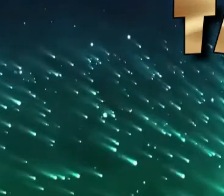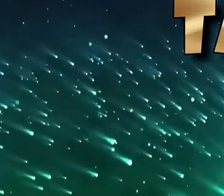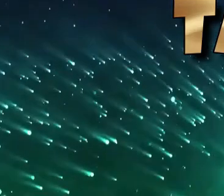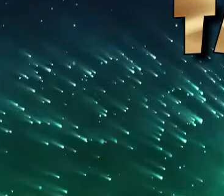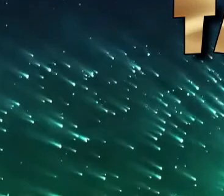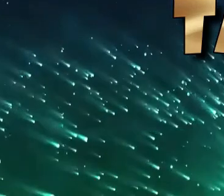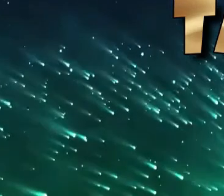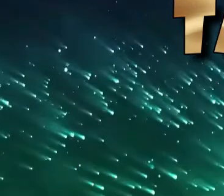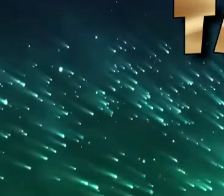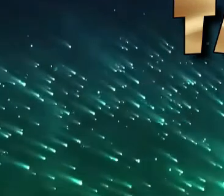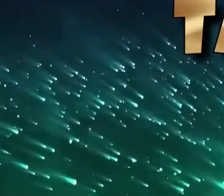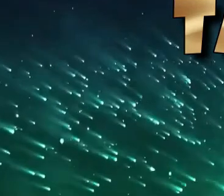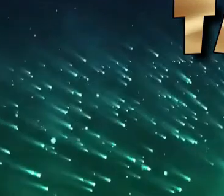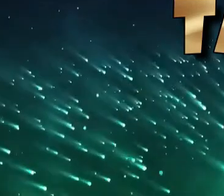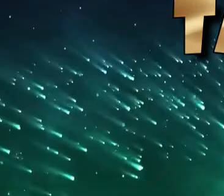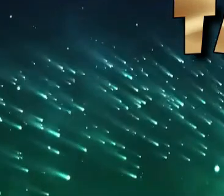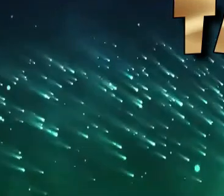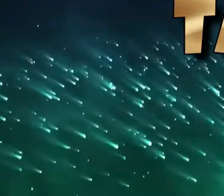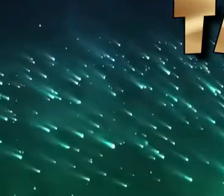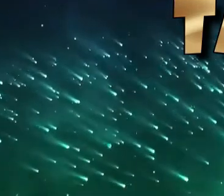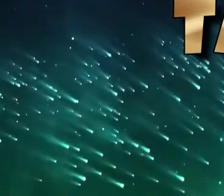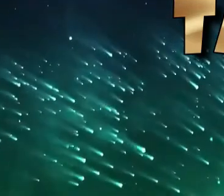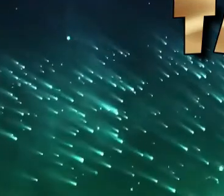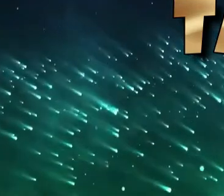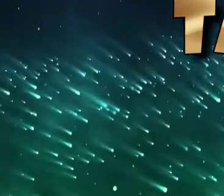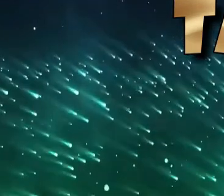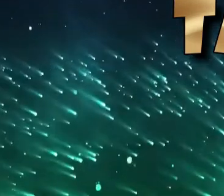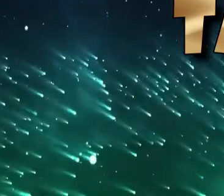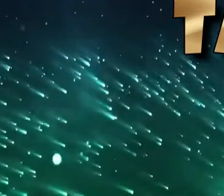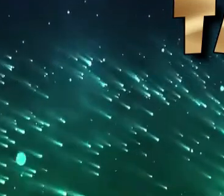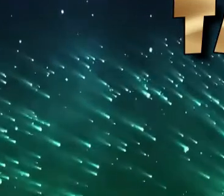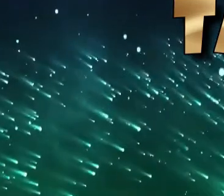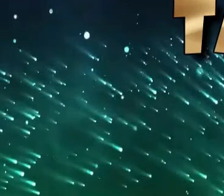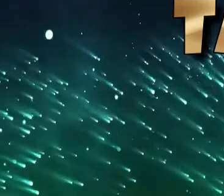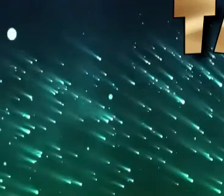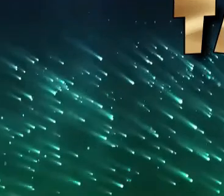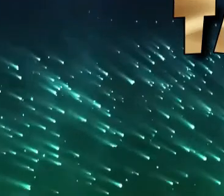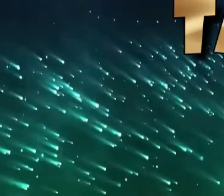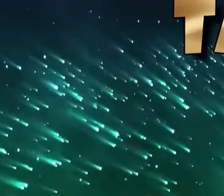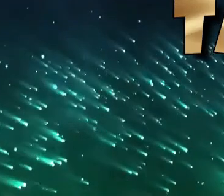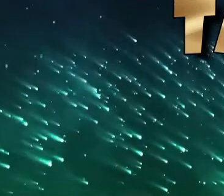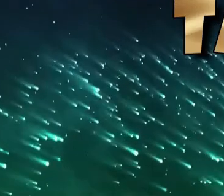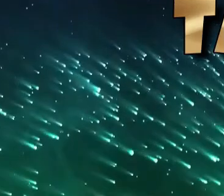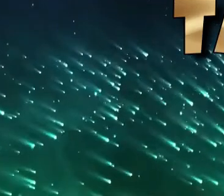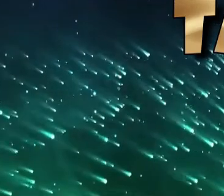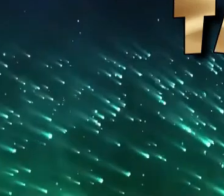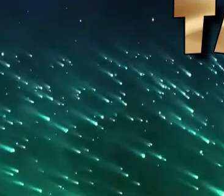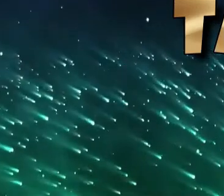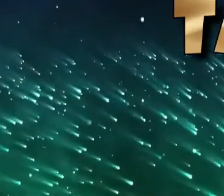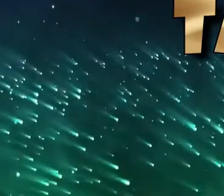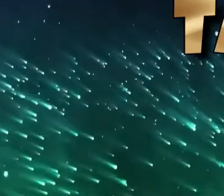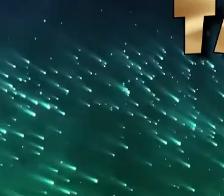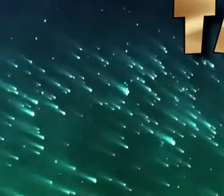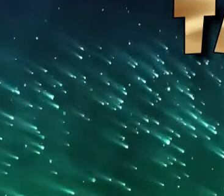na, dapat tagong radyo eskwela na. Halika na at makinig sa mga aral